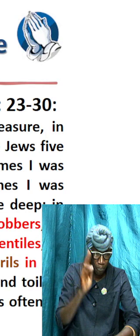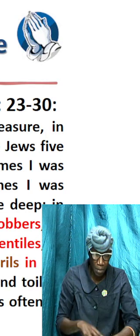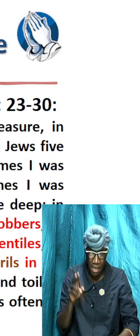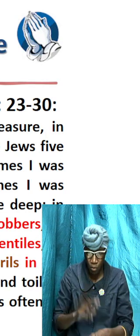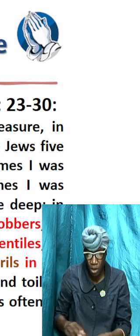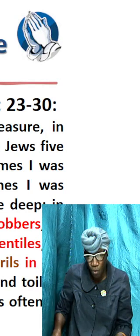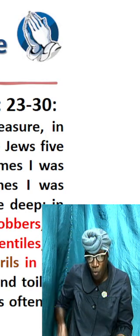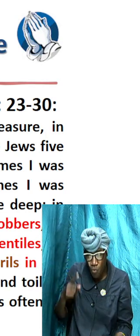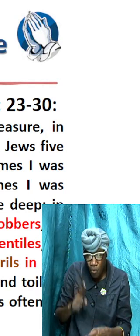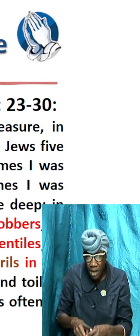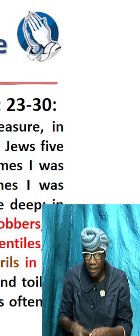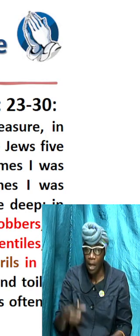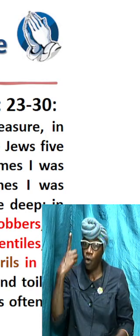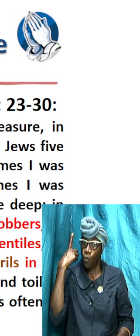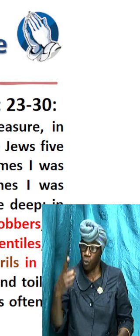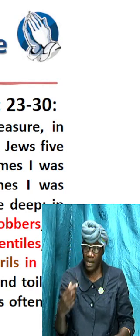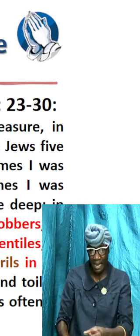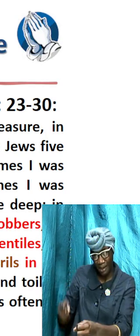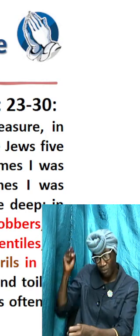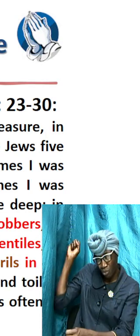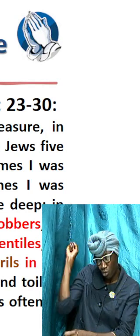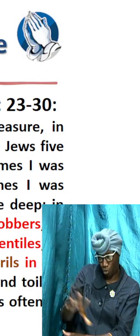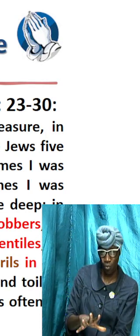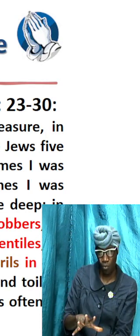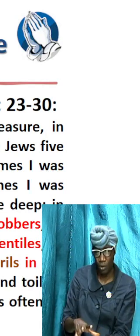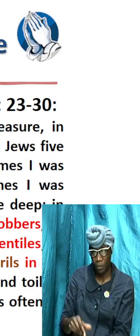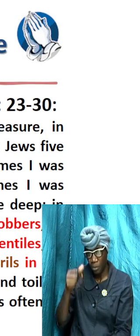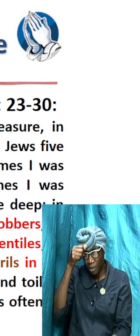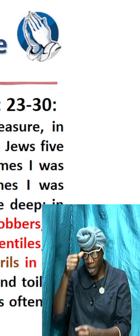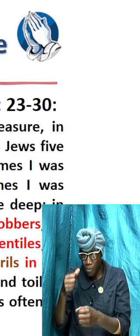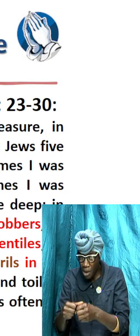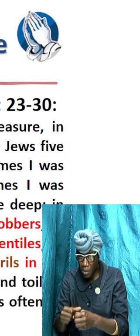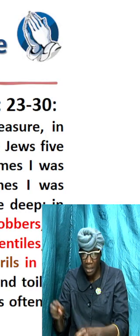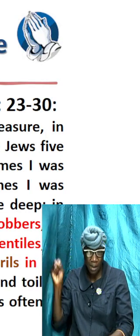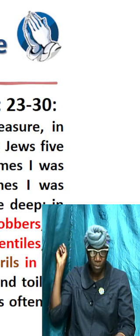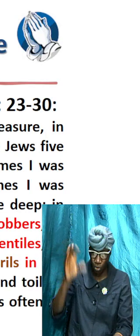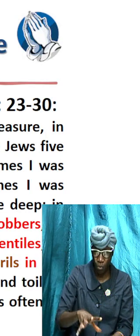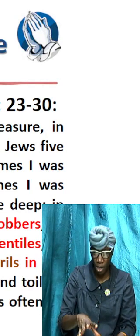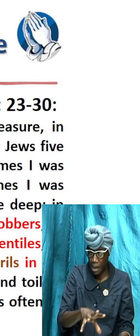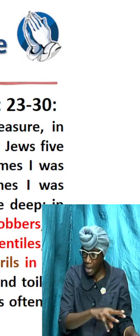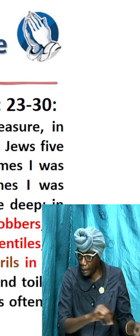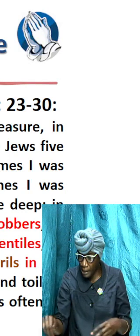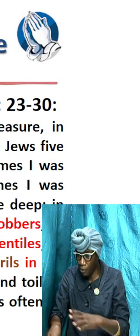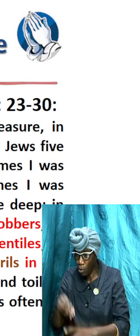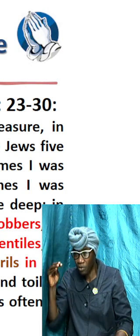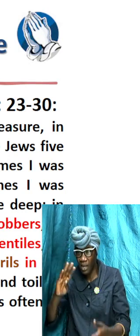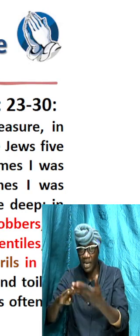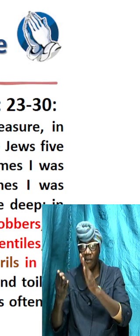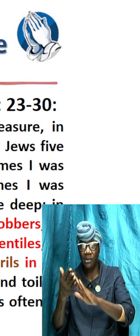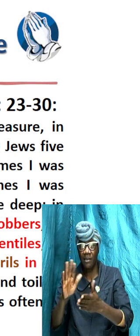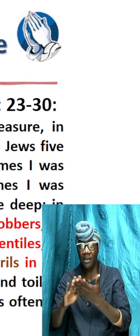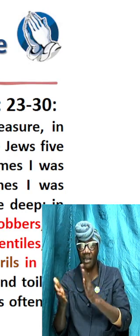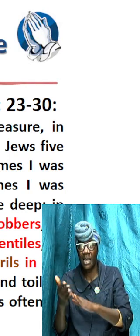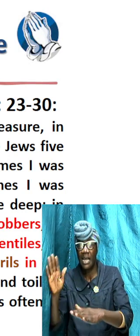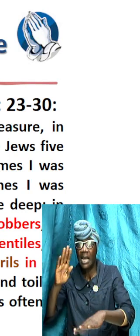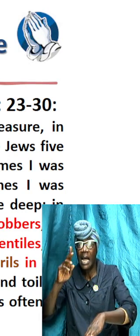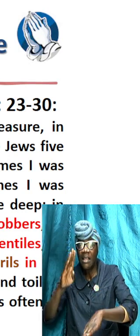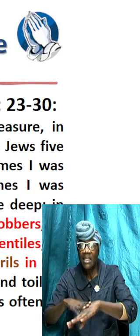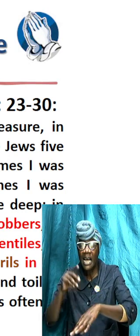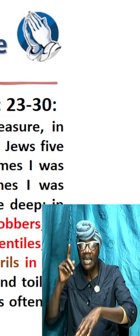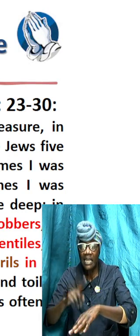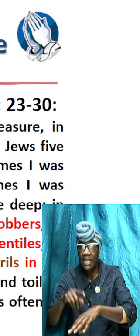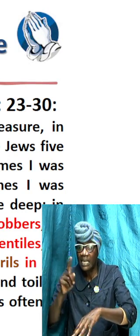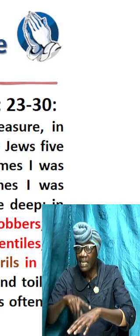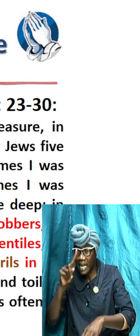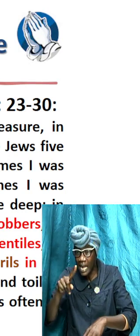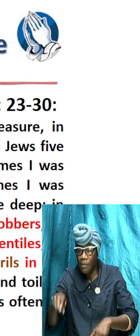Once I was stoned. My God, I remember they stoned him one time and they left him outside of the city. Amen. And that's the time where he wrote the scripture where he said he was caught